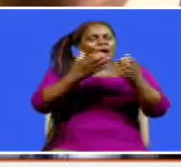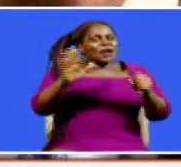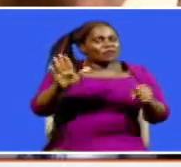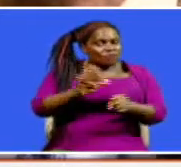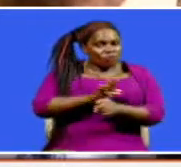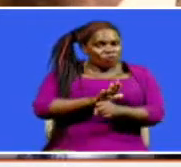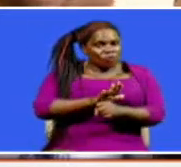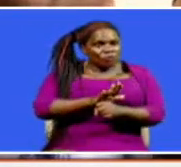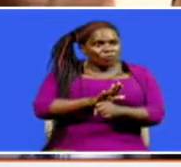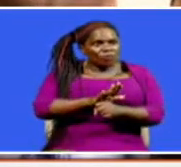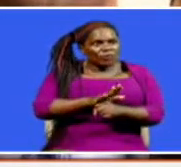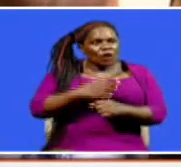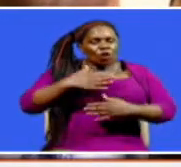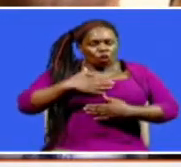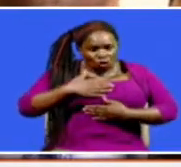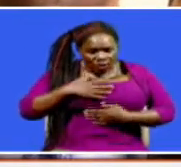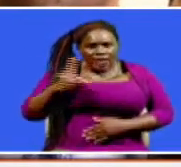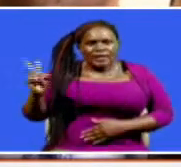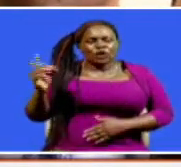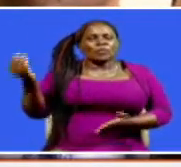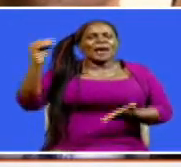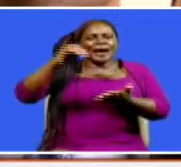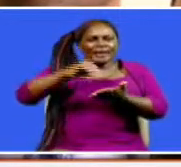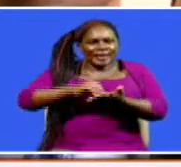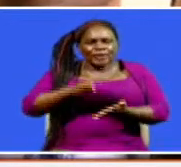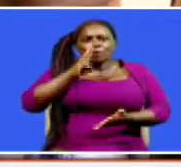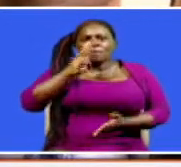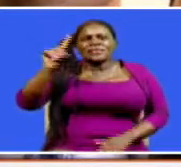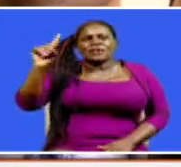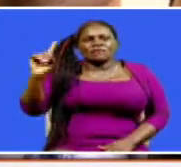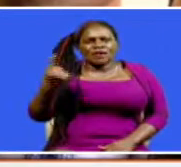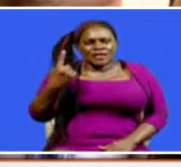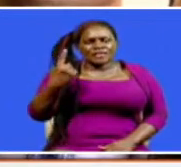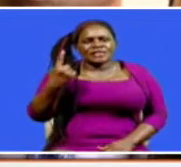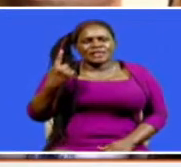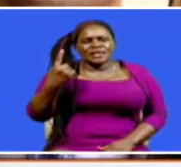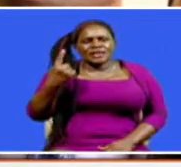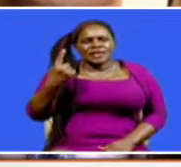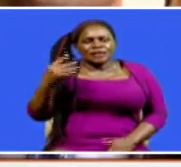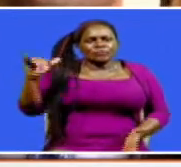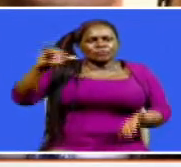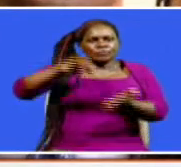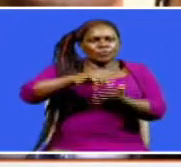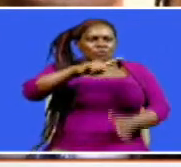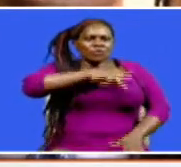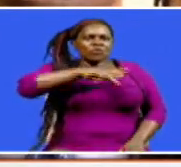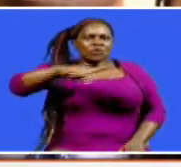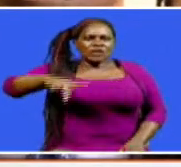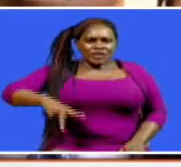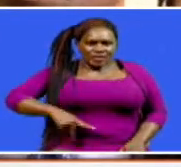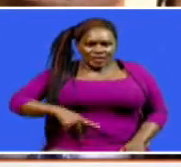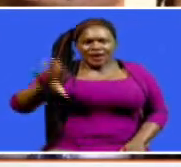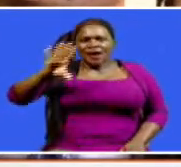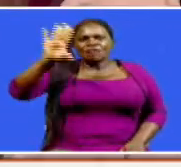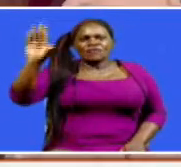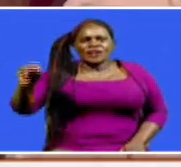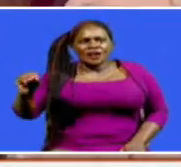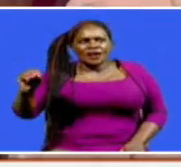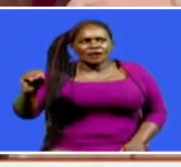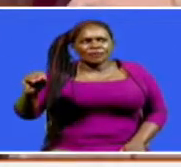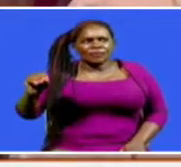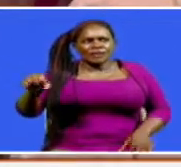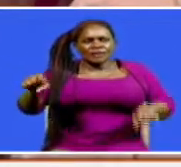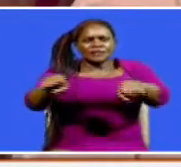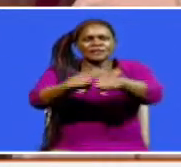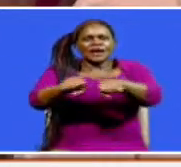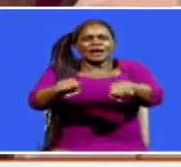And you know, it's an honor for Nairobi again to be the first Commonwealth destination that the King of England visits after his coronation as king.